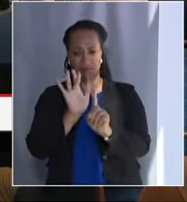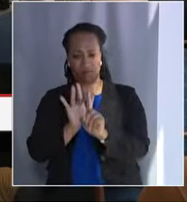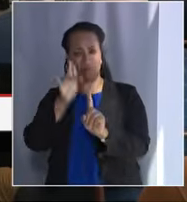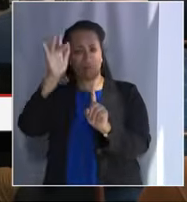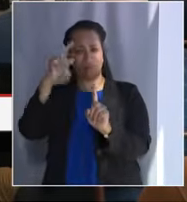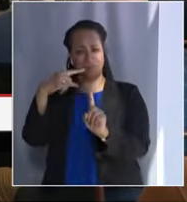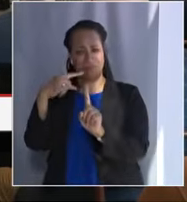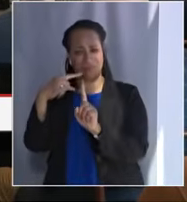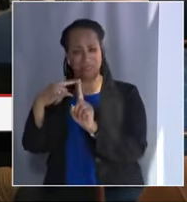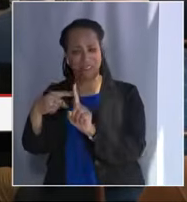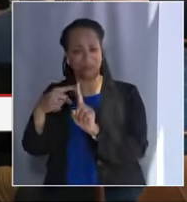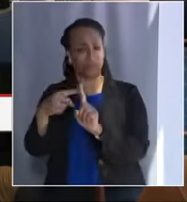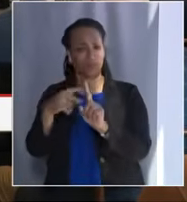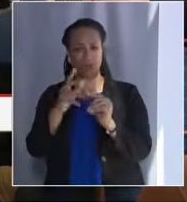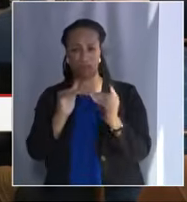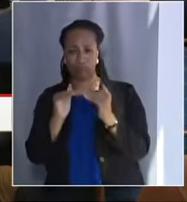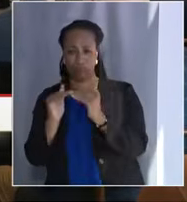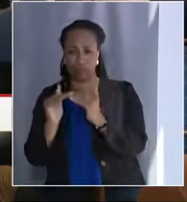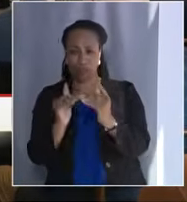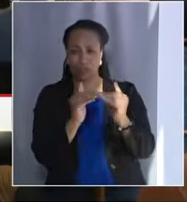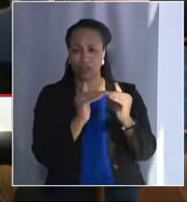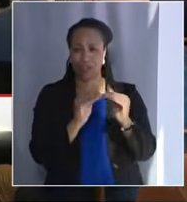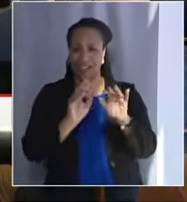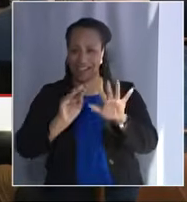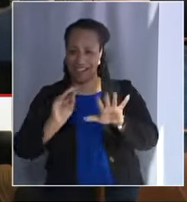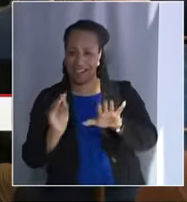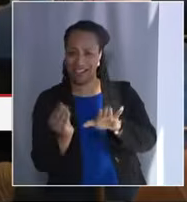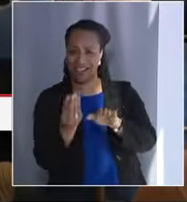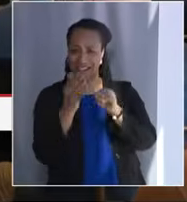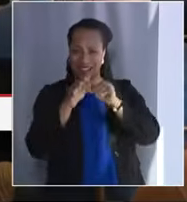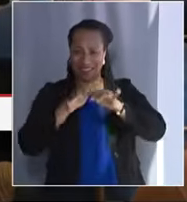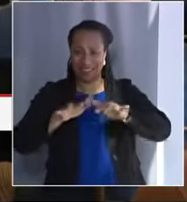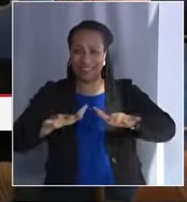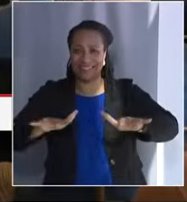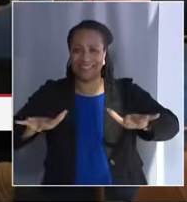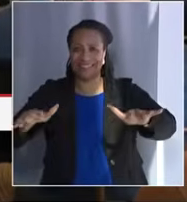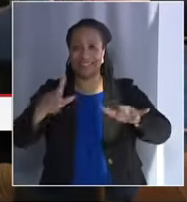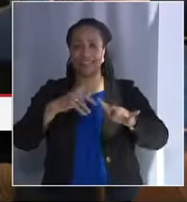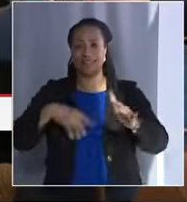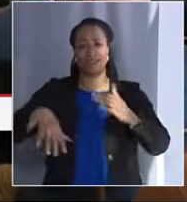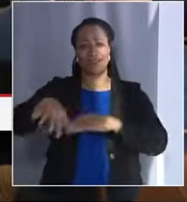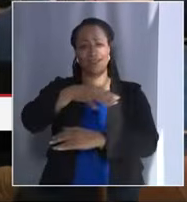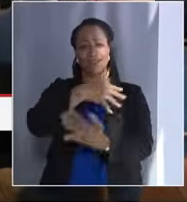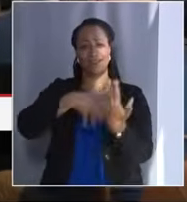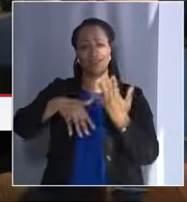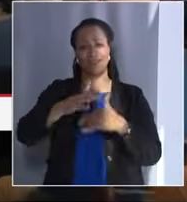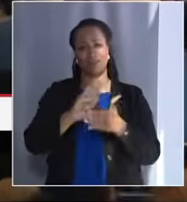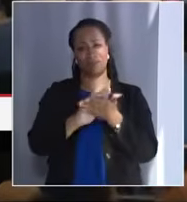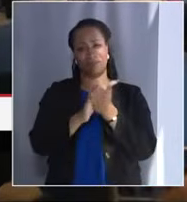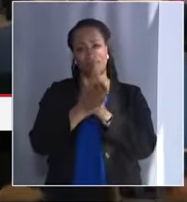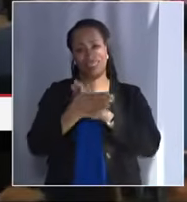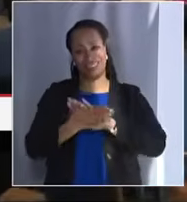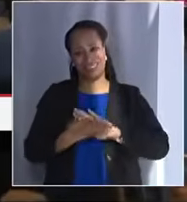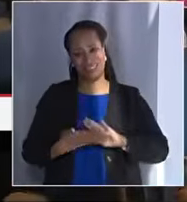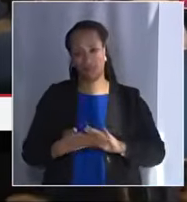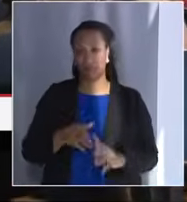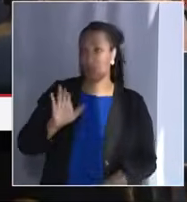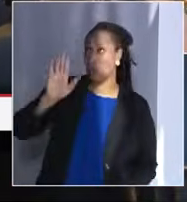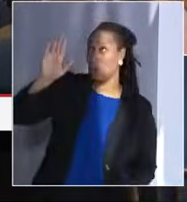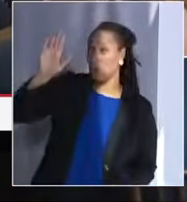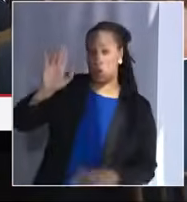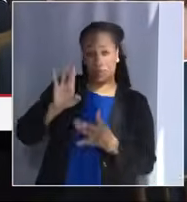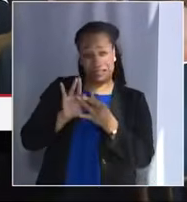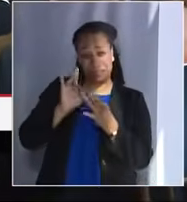the spirit of wisdom, the spirit of love, ground all that we do. Ad maiorem Dei